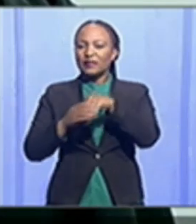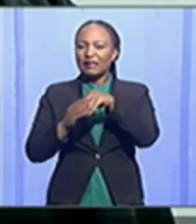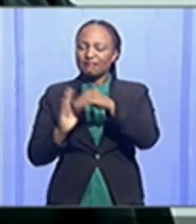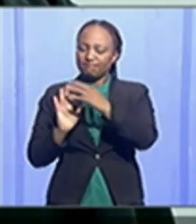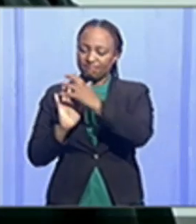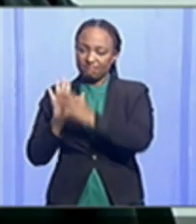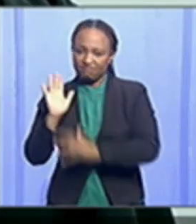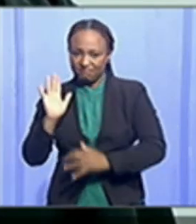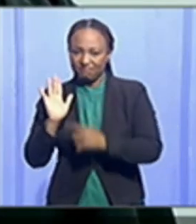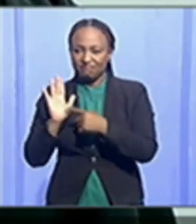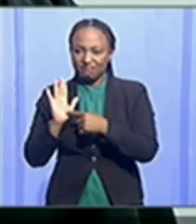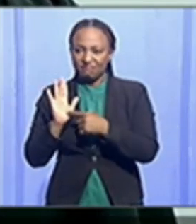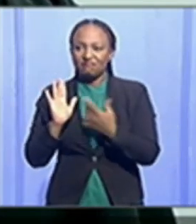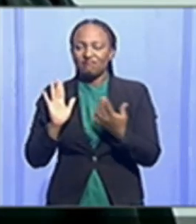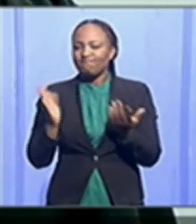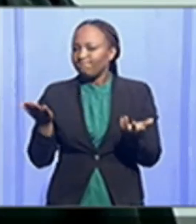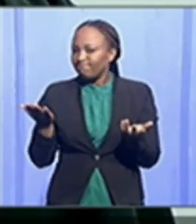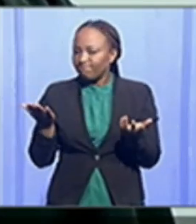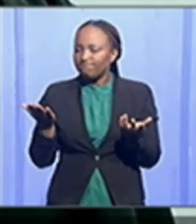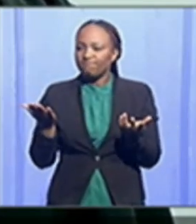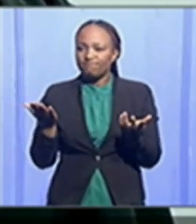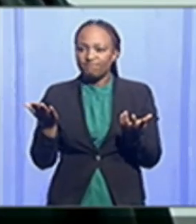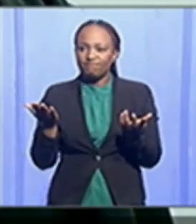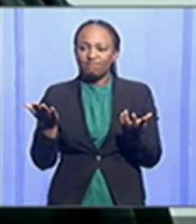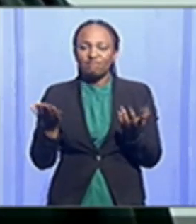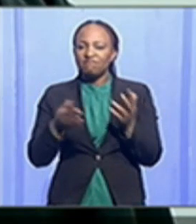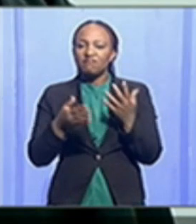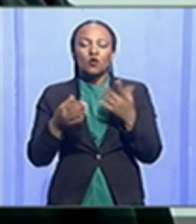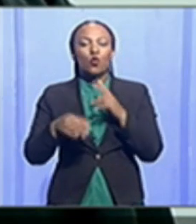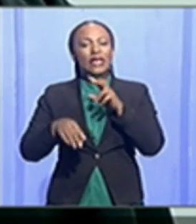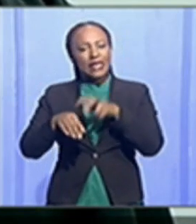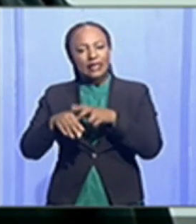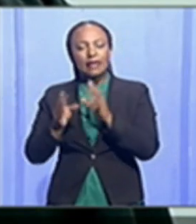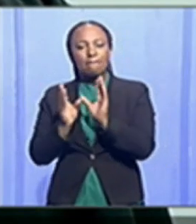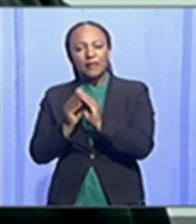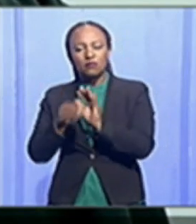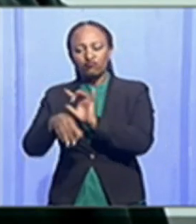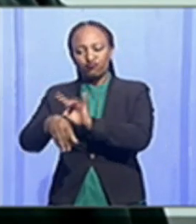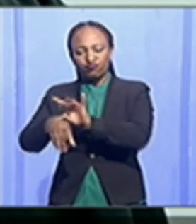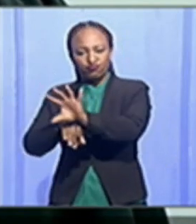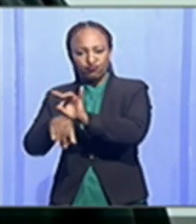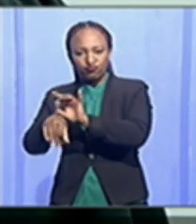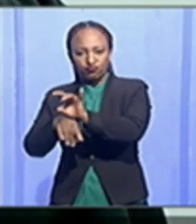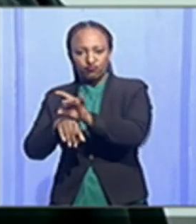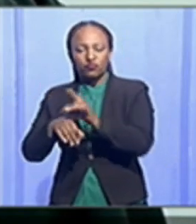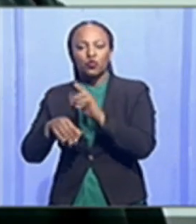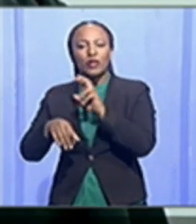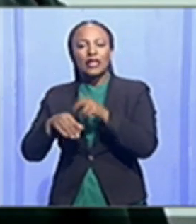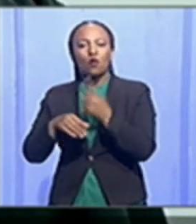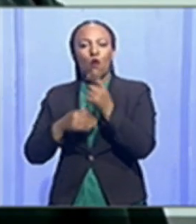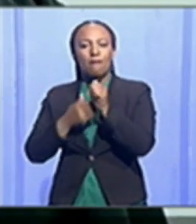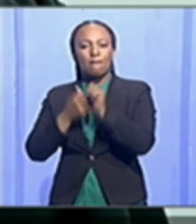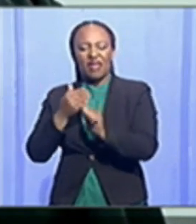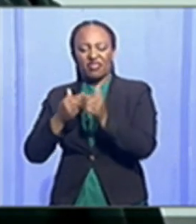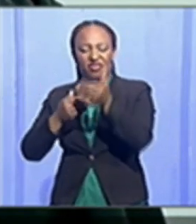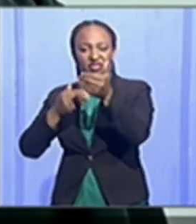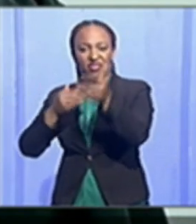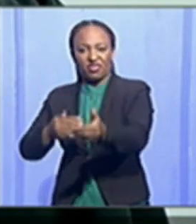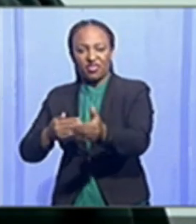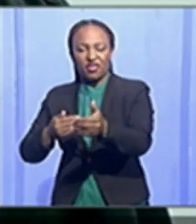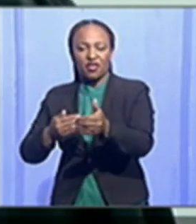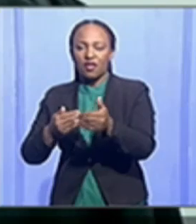so voluminous, your worship, that you will need thorough consultation on that, your worship. A period of a month for pre-trial,